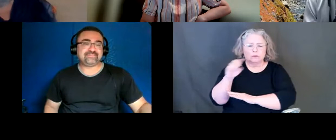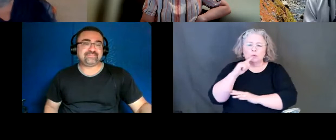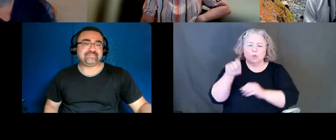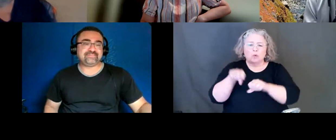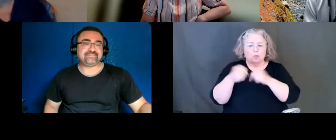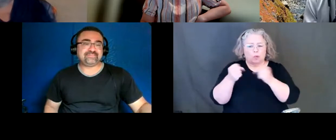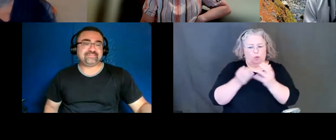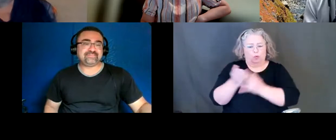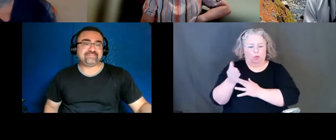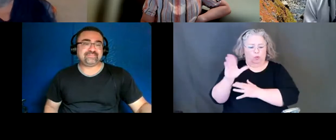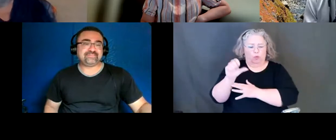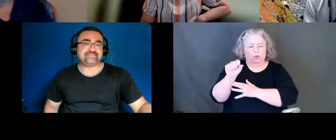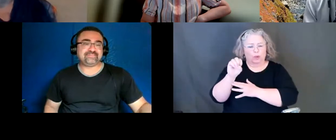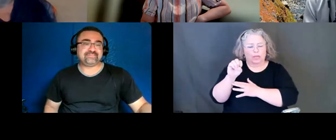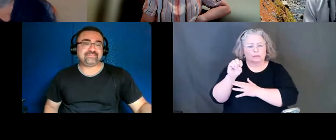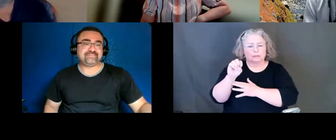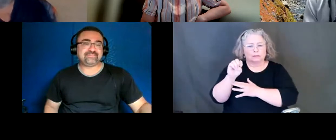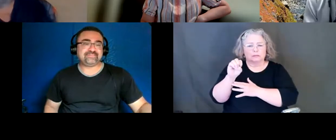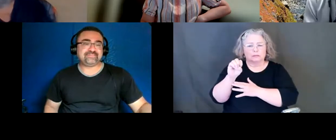breakthrough cases are part of the